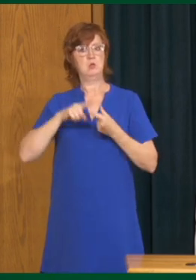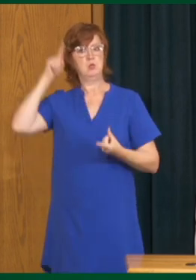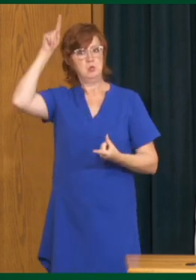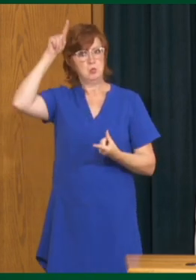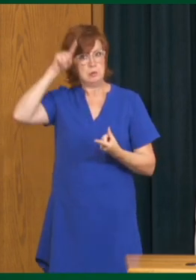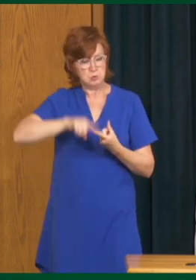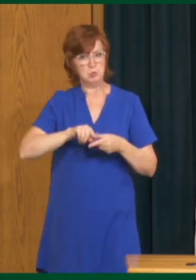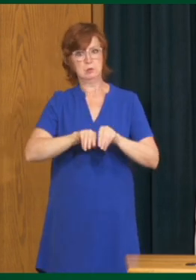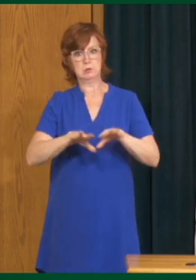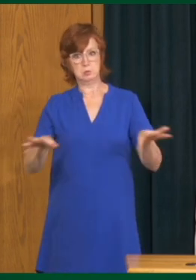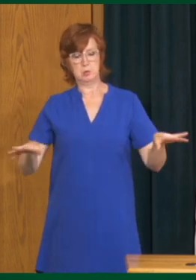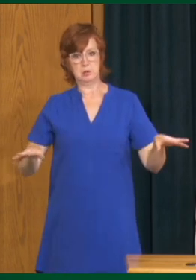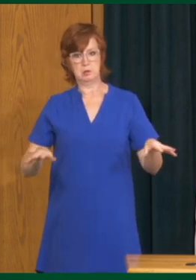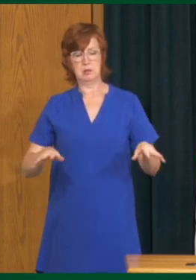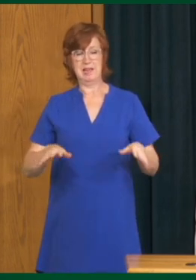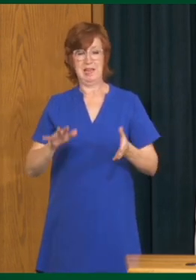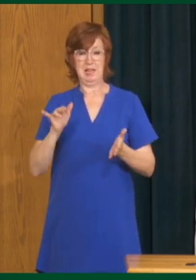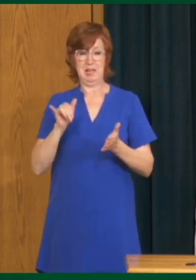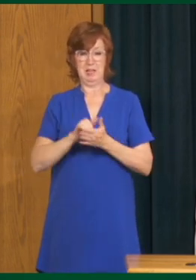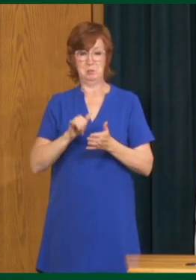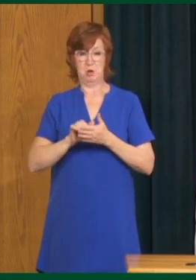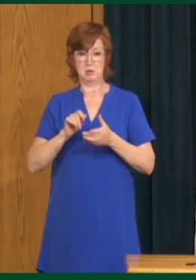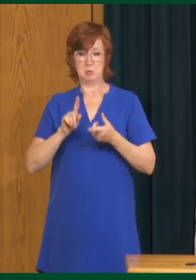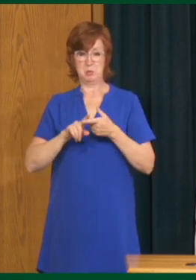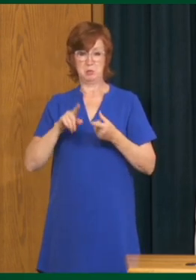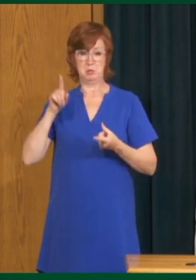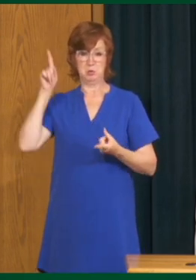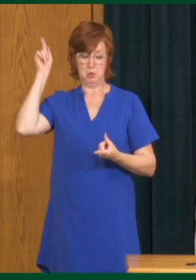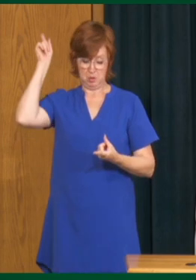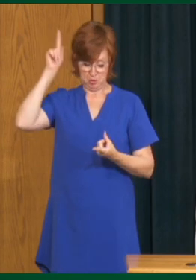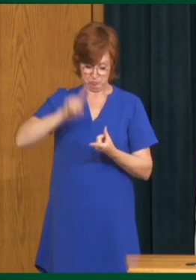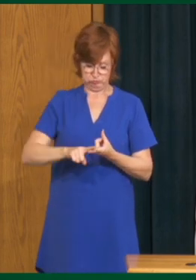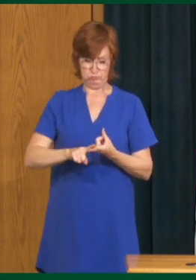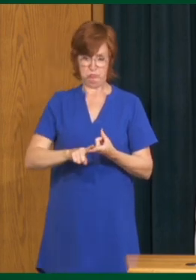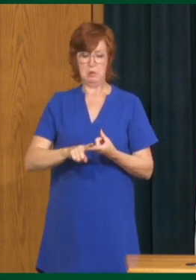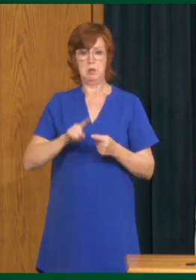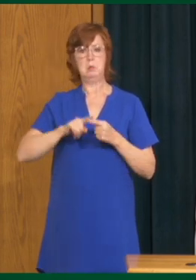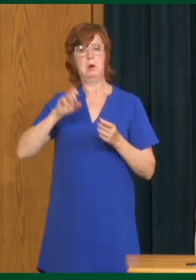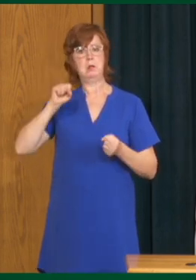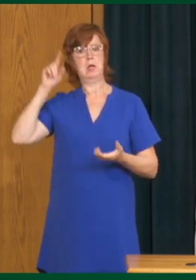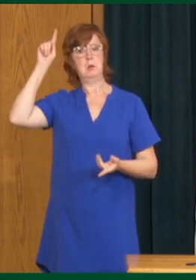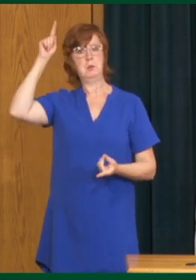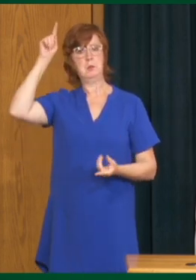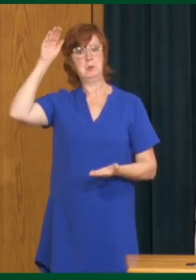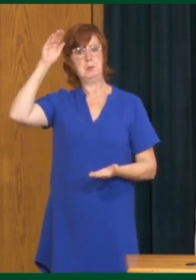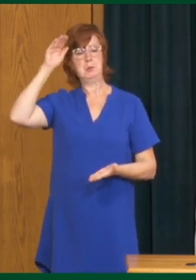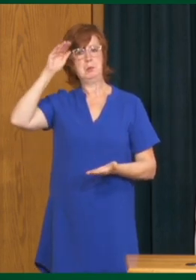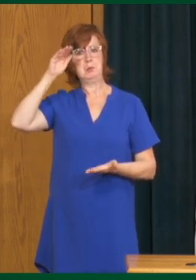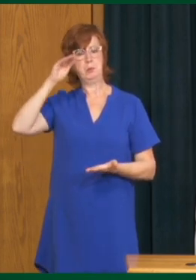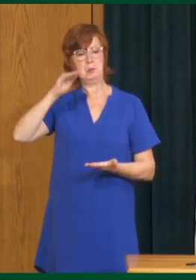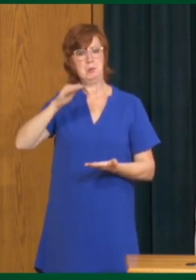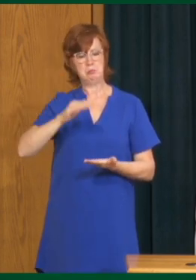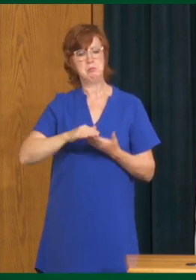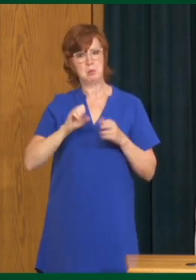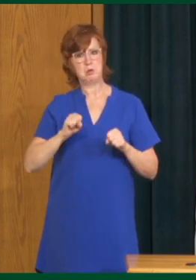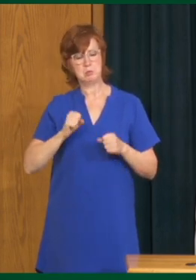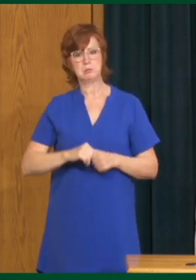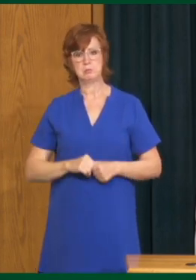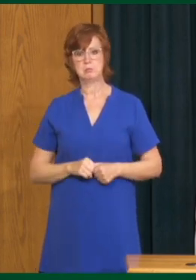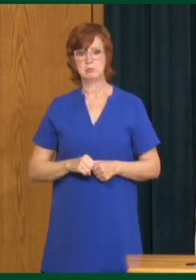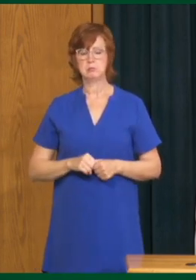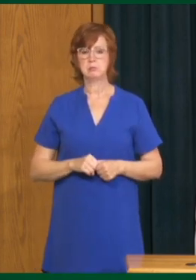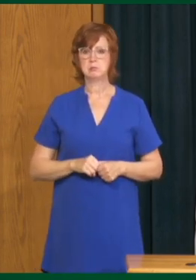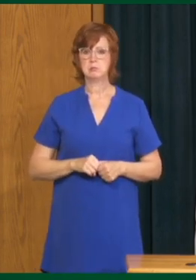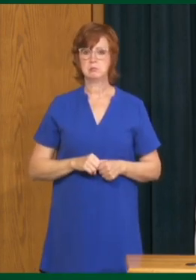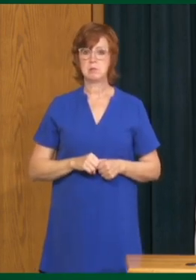as possible. And that's what all these guidelines are for. Because if we just started doing things as we did last summer, for example, or early